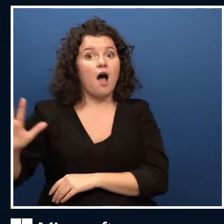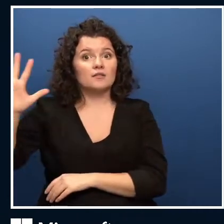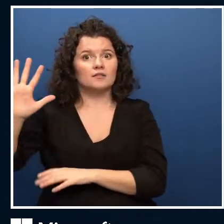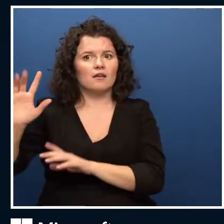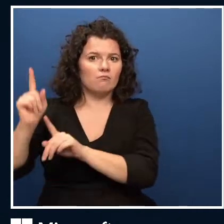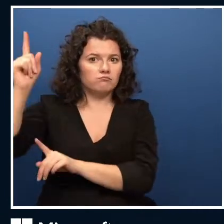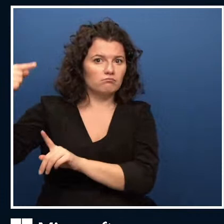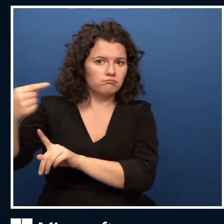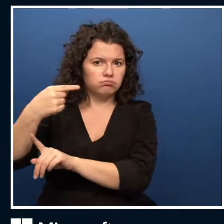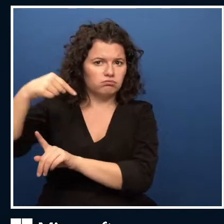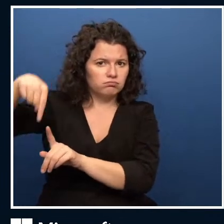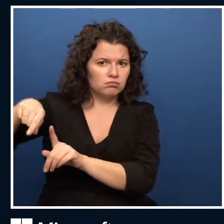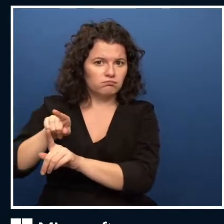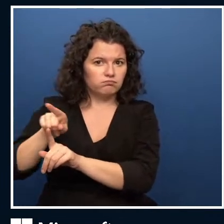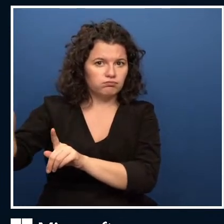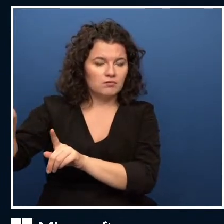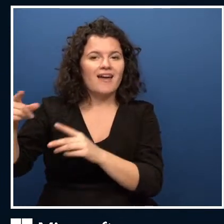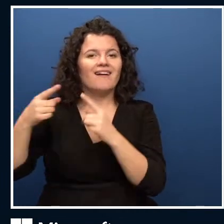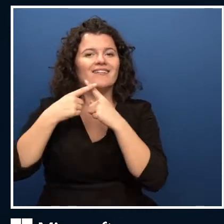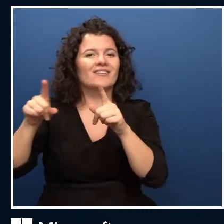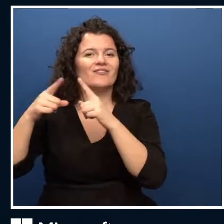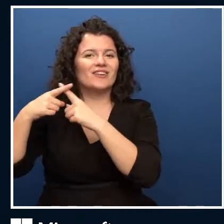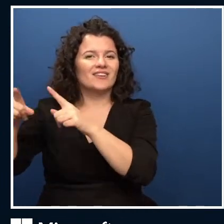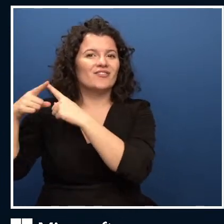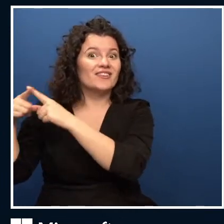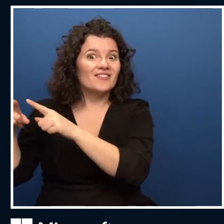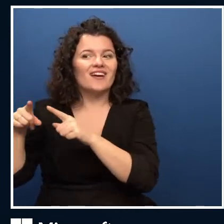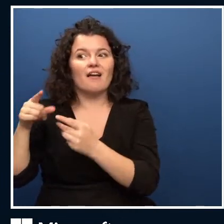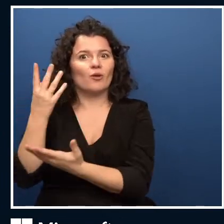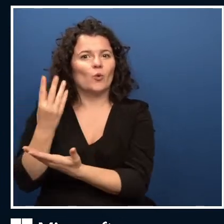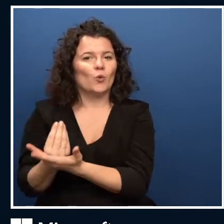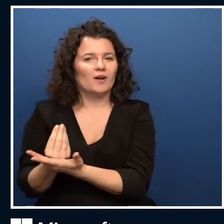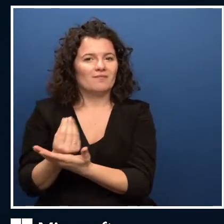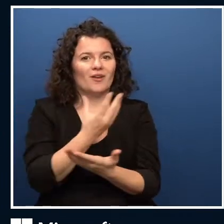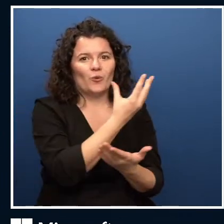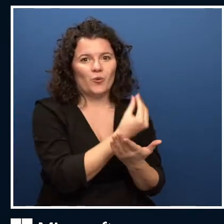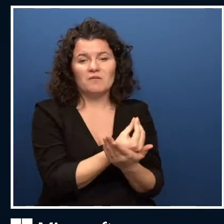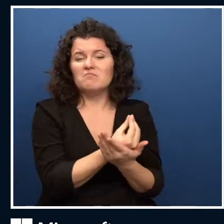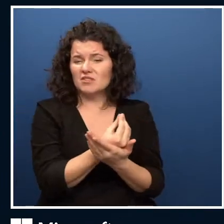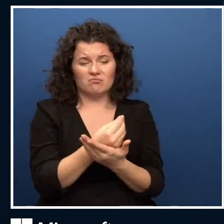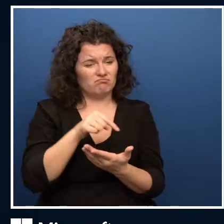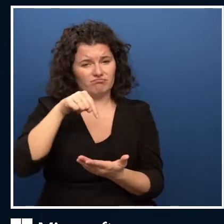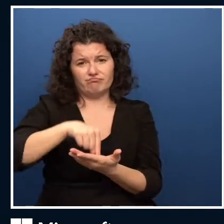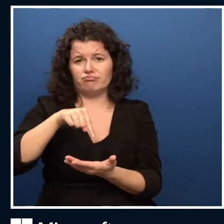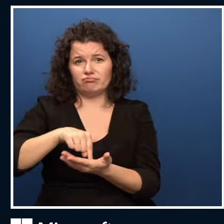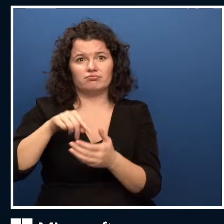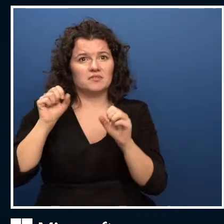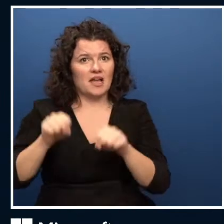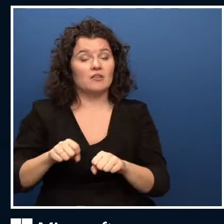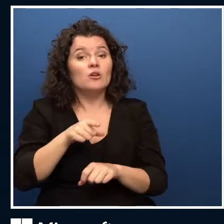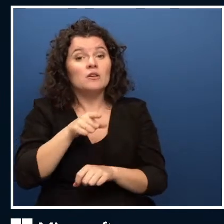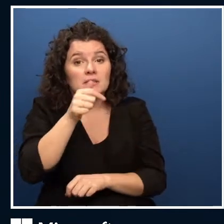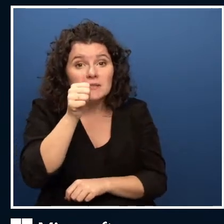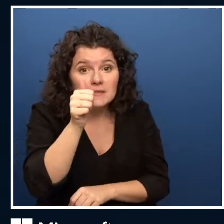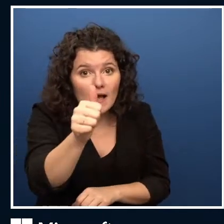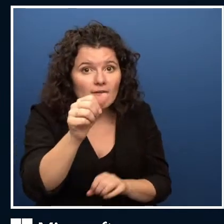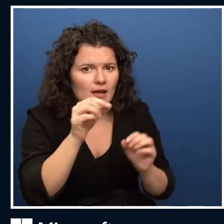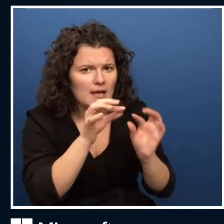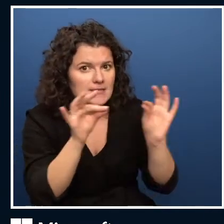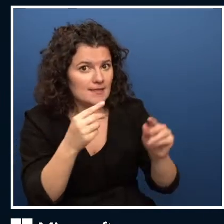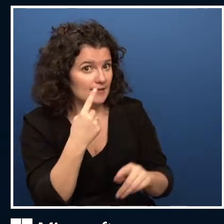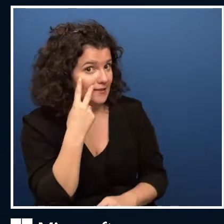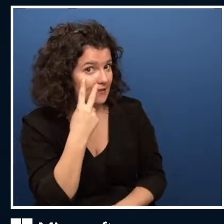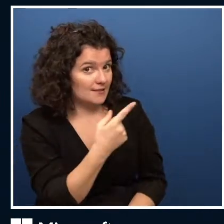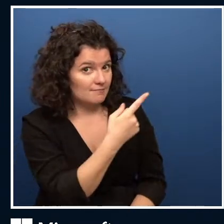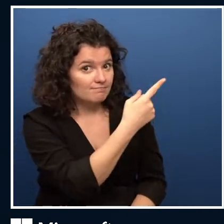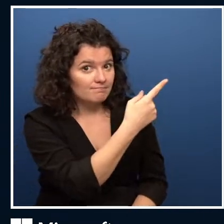try it out yourself. You can check out Azure documentation, and I think the links would be provided in the resources section.